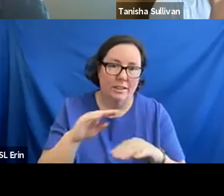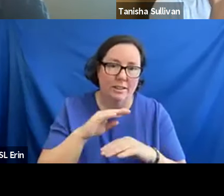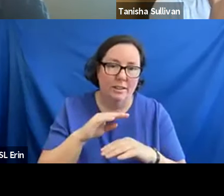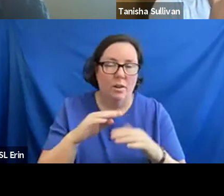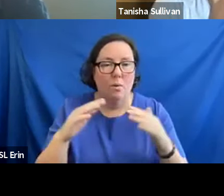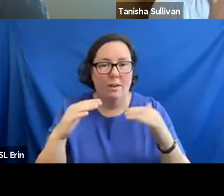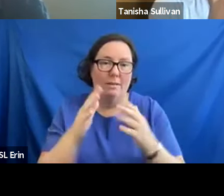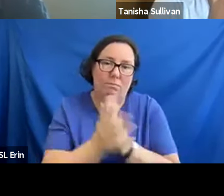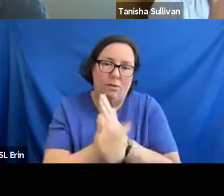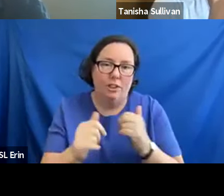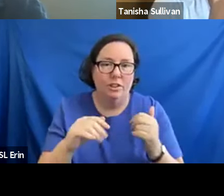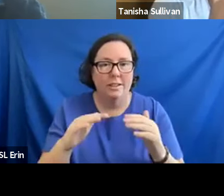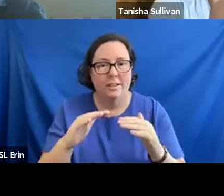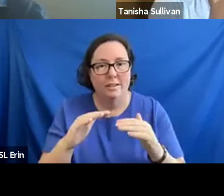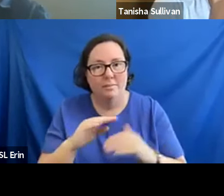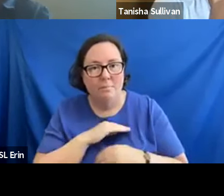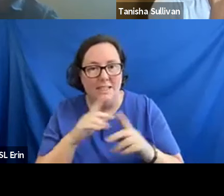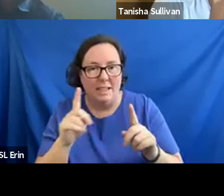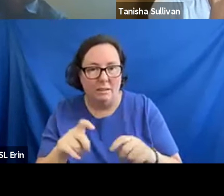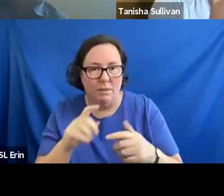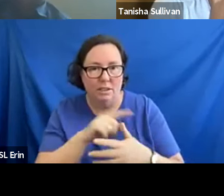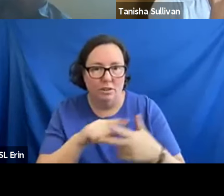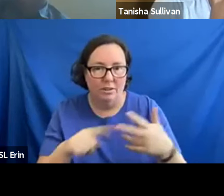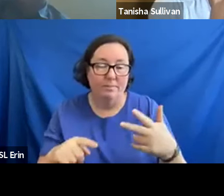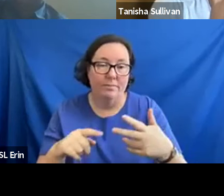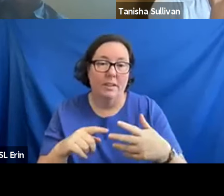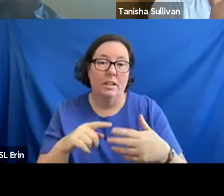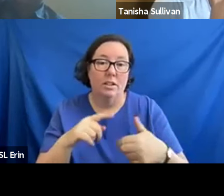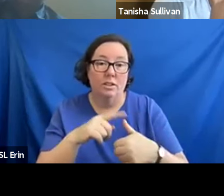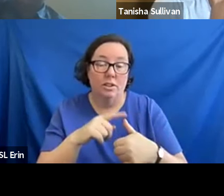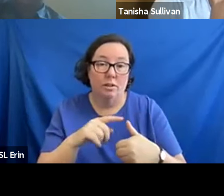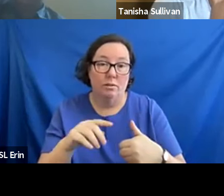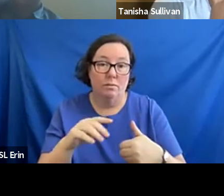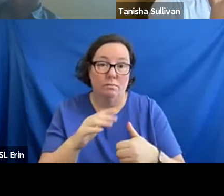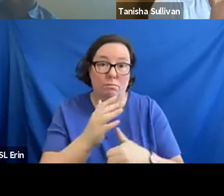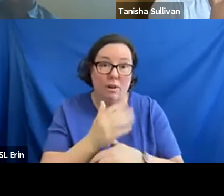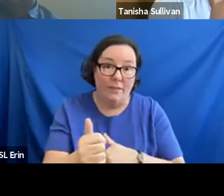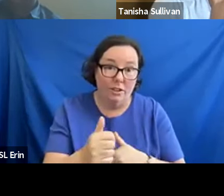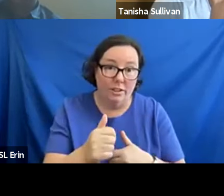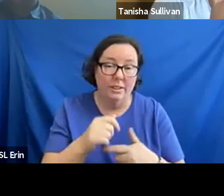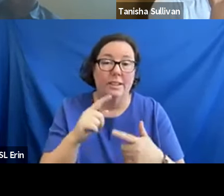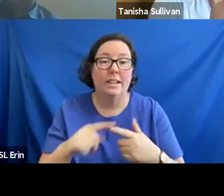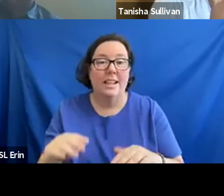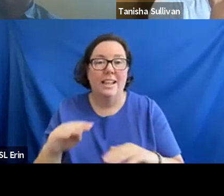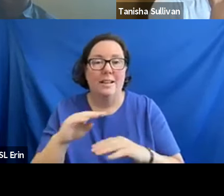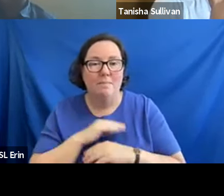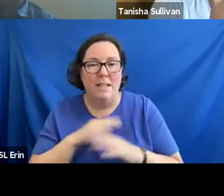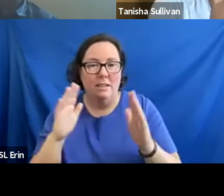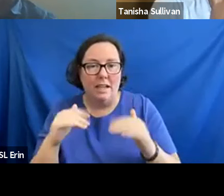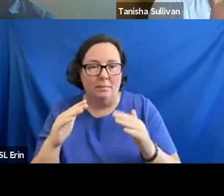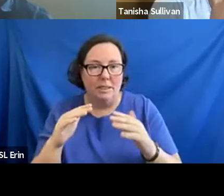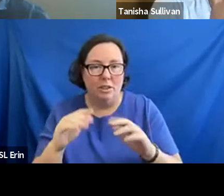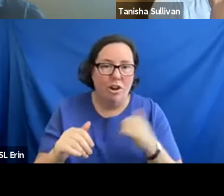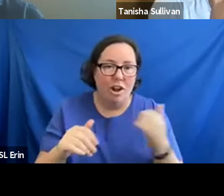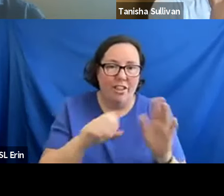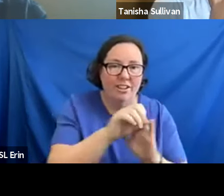homework beforehand, my understanding is that meets expectation is analogous to proficient in other